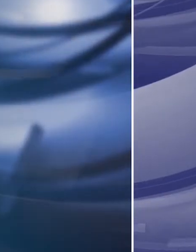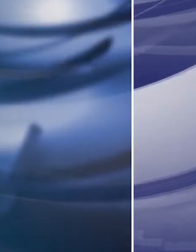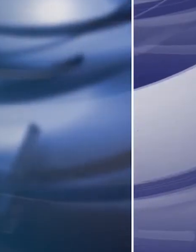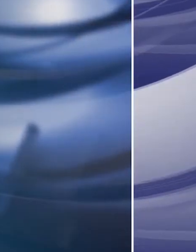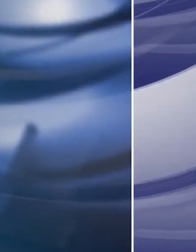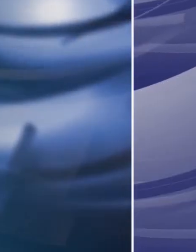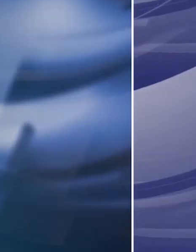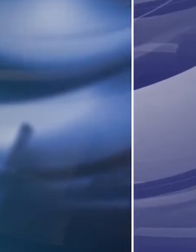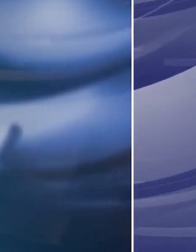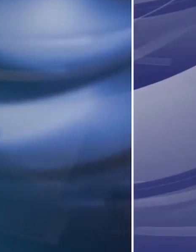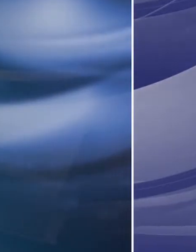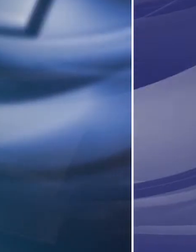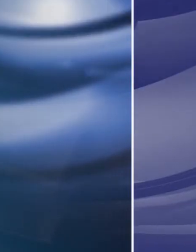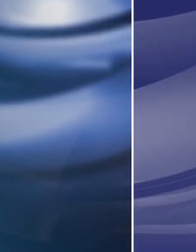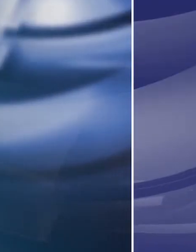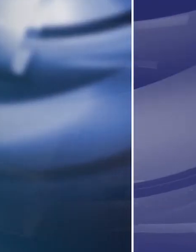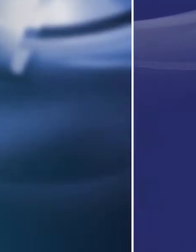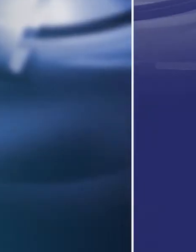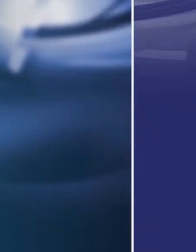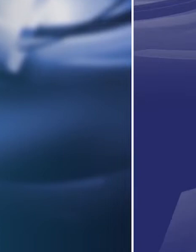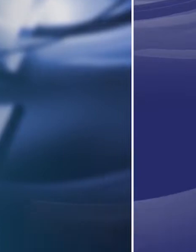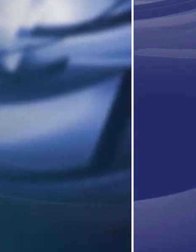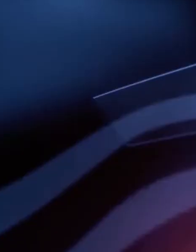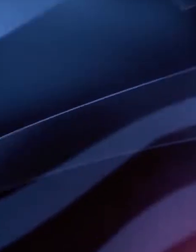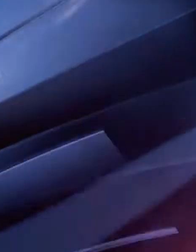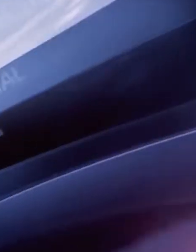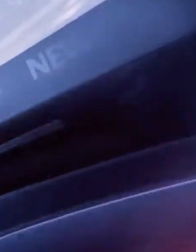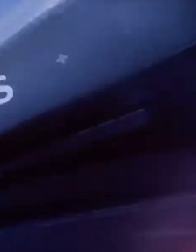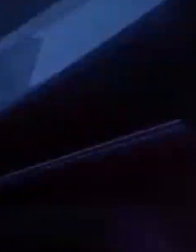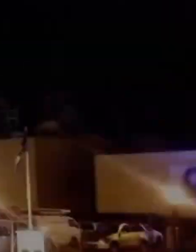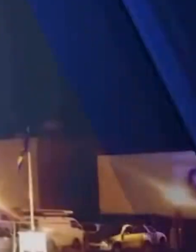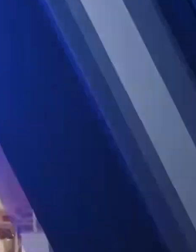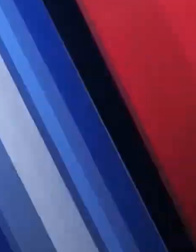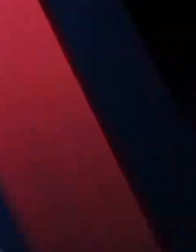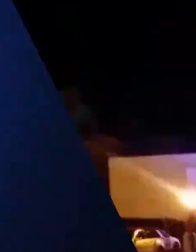pins Windies batting hopes against England on Shea Hope.